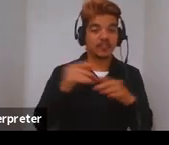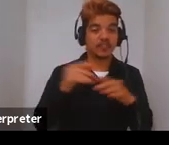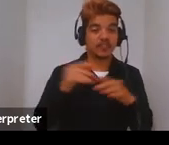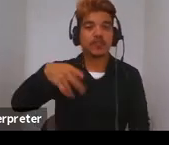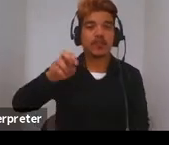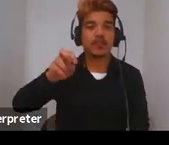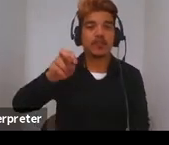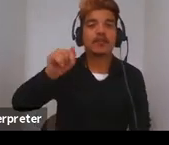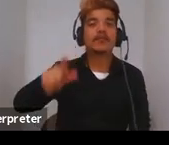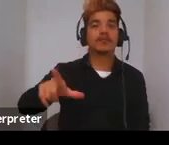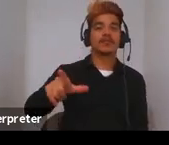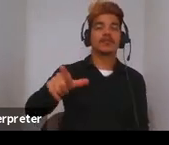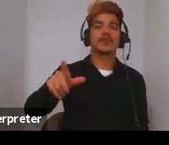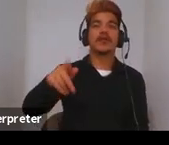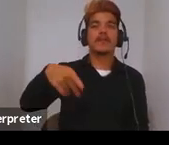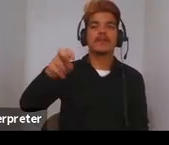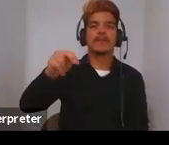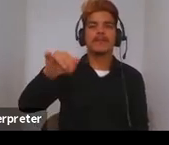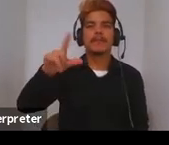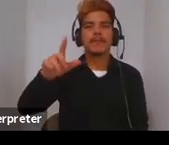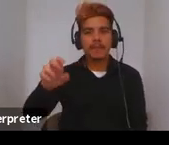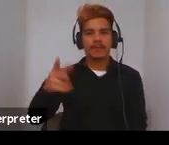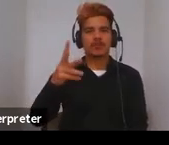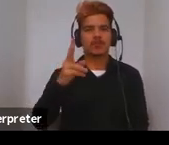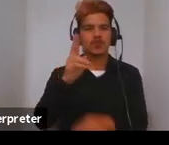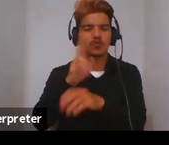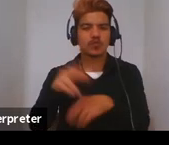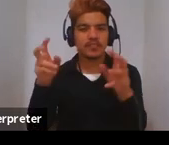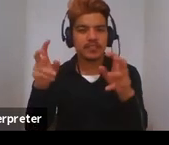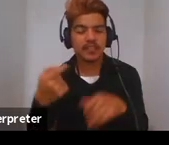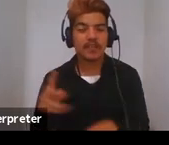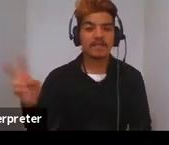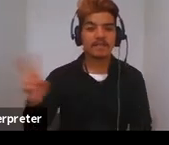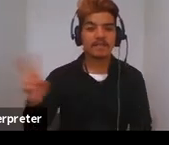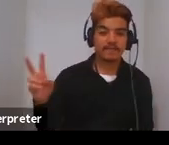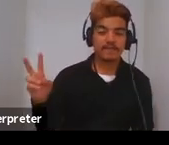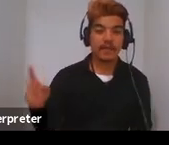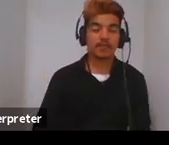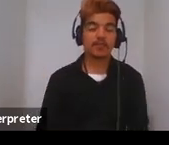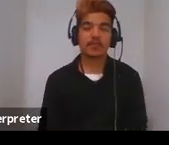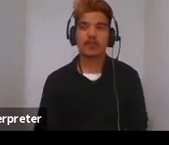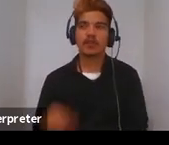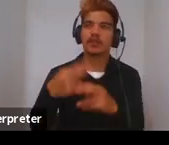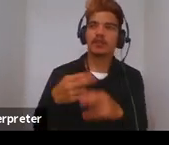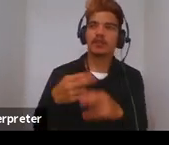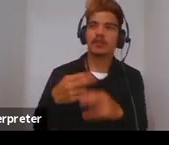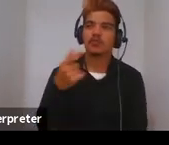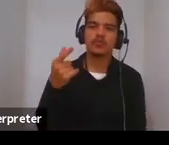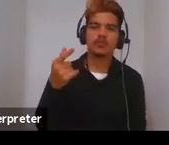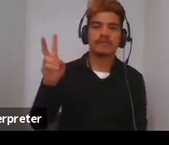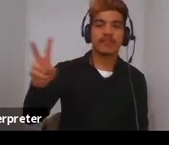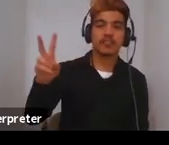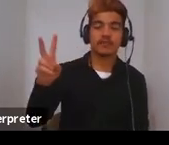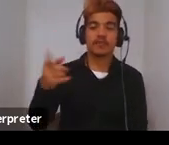penal code statute, it uses the term victim. And that really calls out the person who has been victimized by sexual